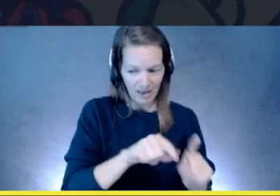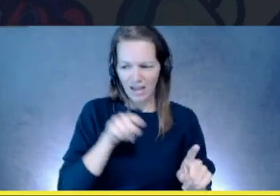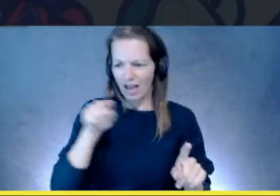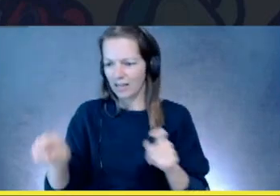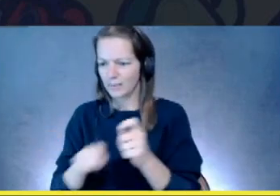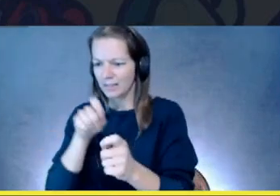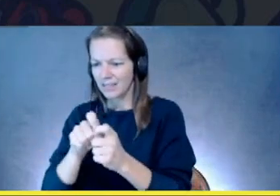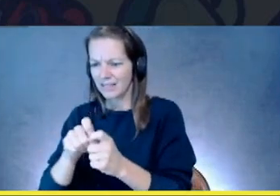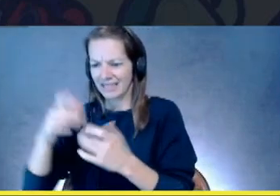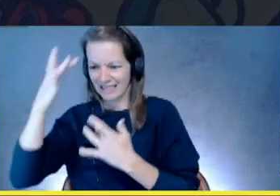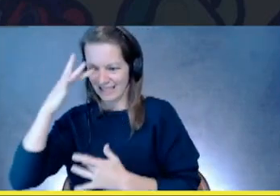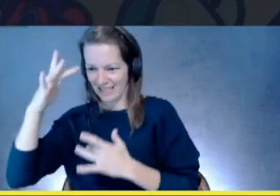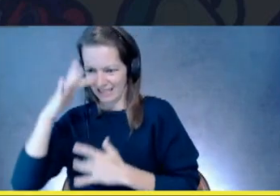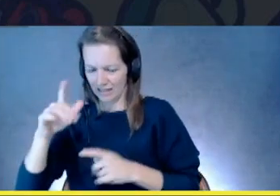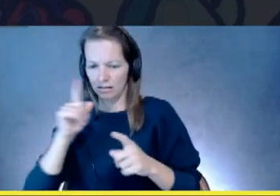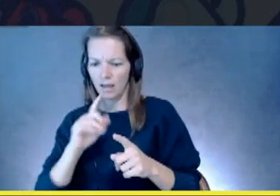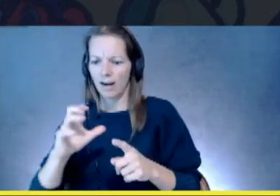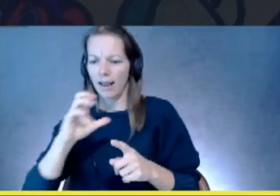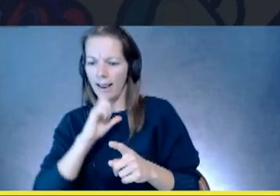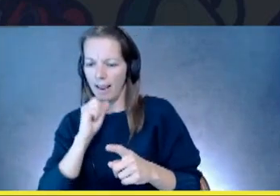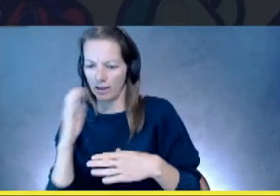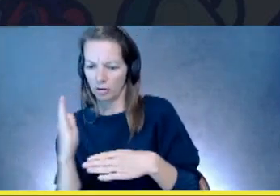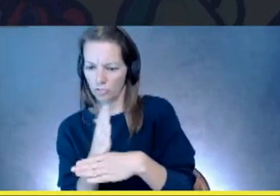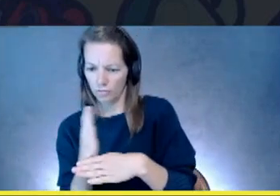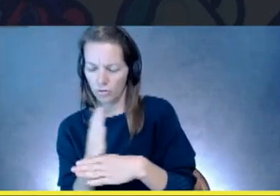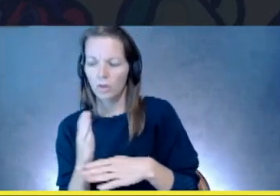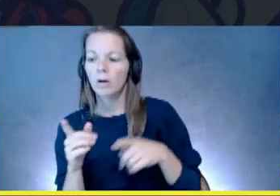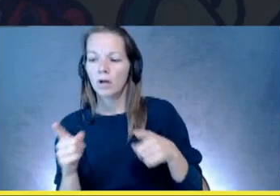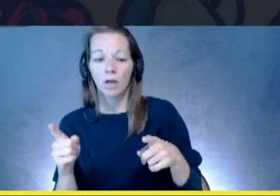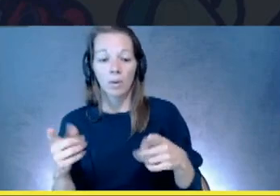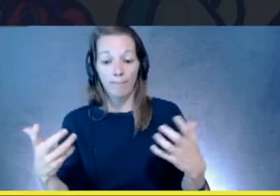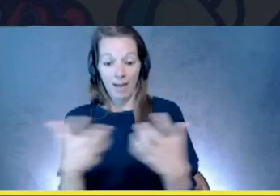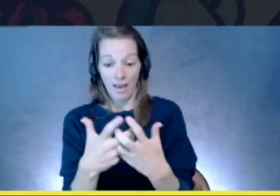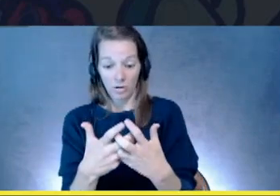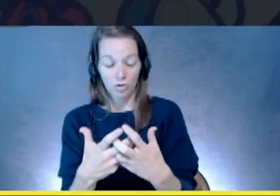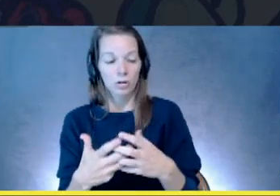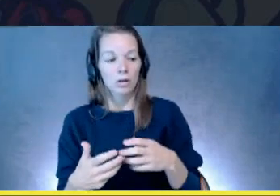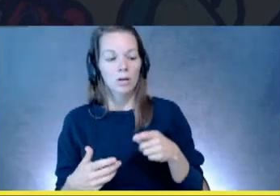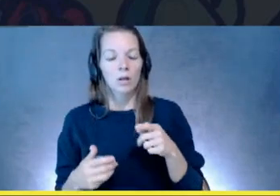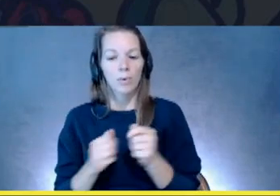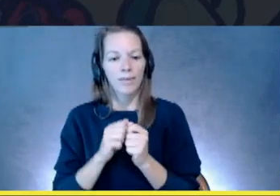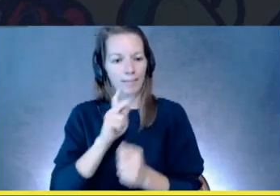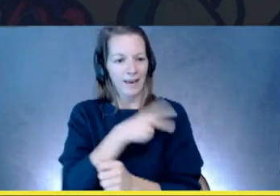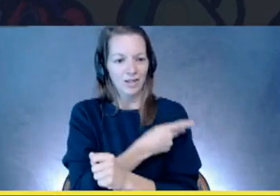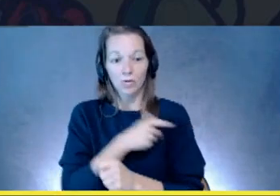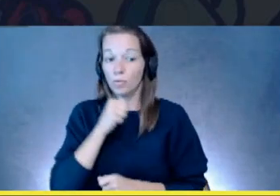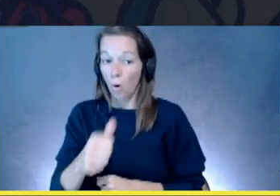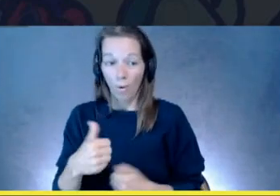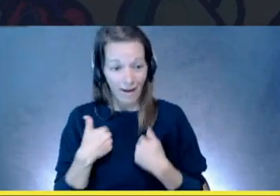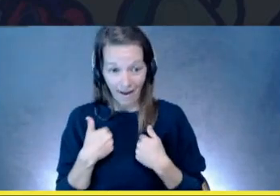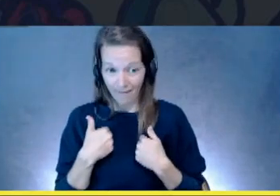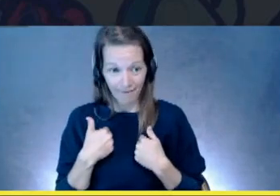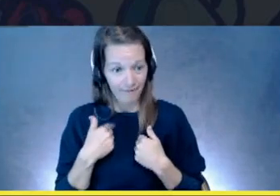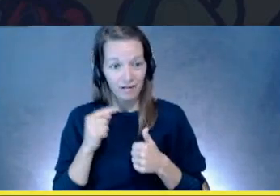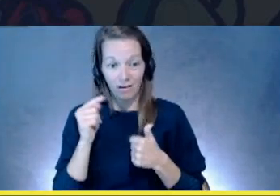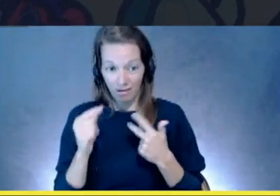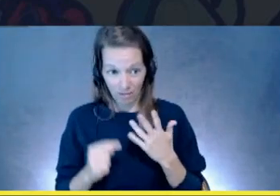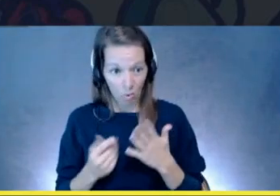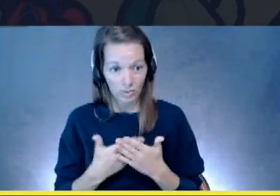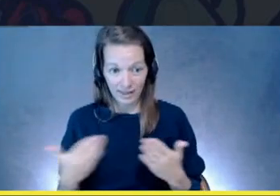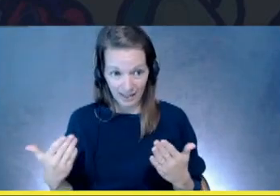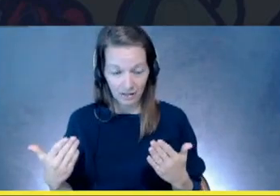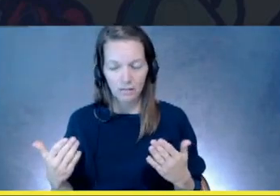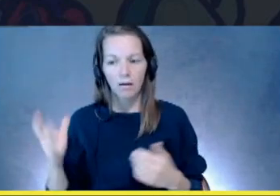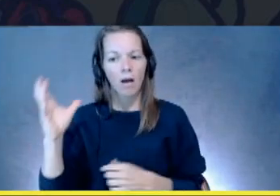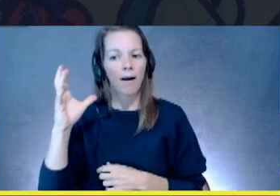profile and age demographic profile with patients that do not have a developmental disability. And we try to estimate what